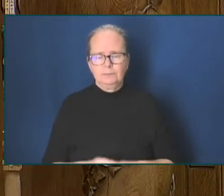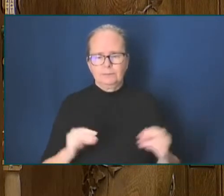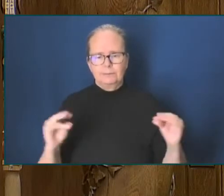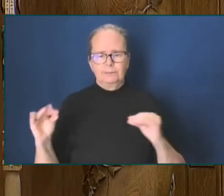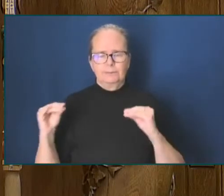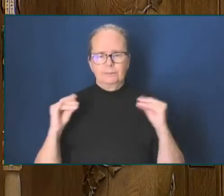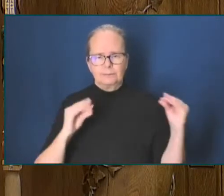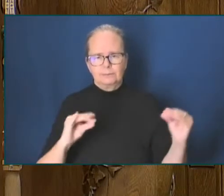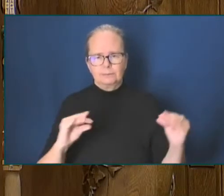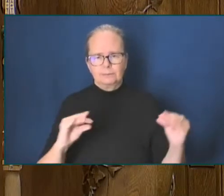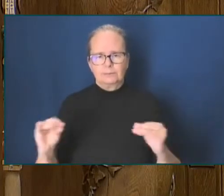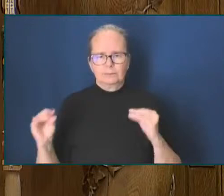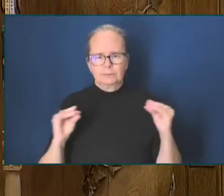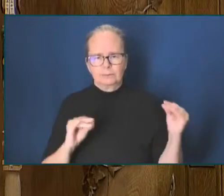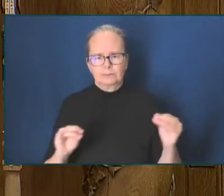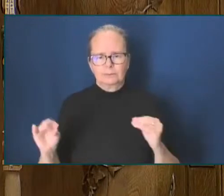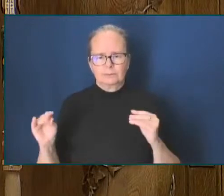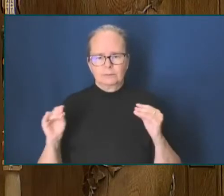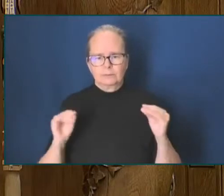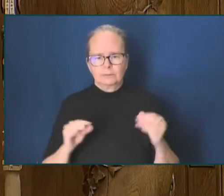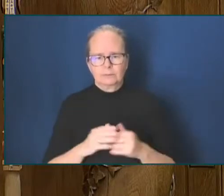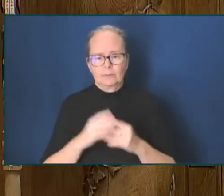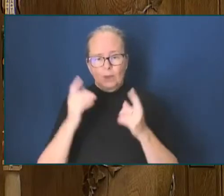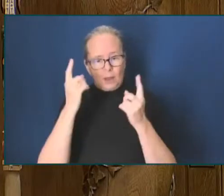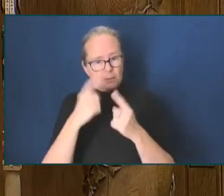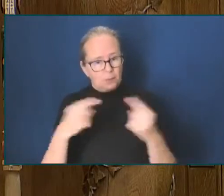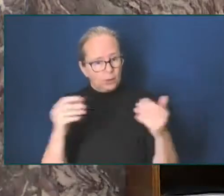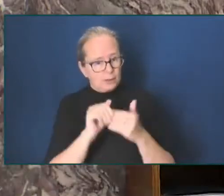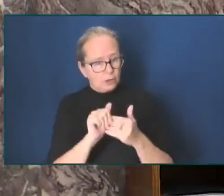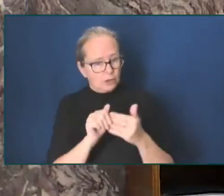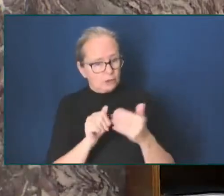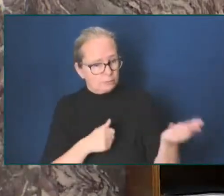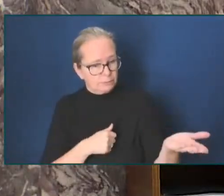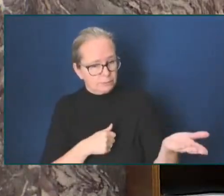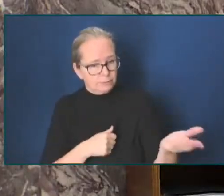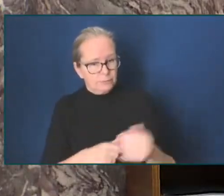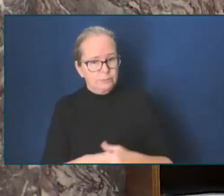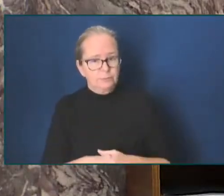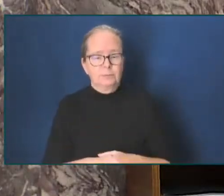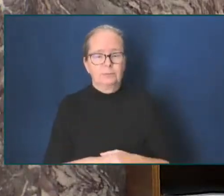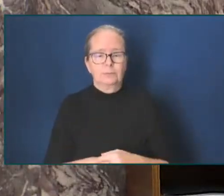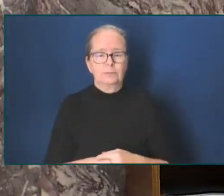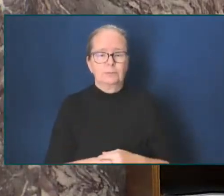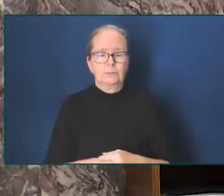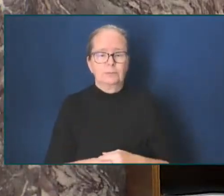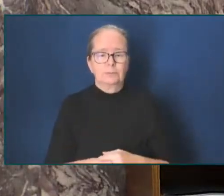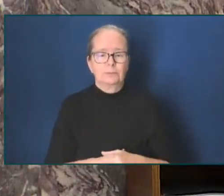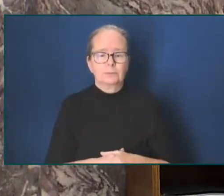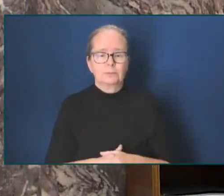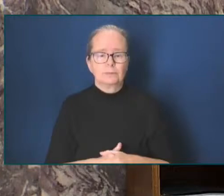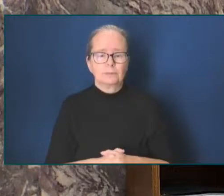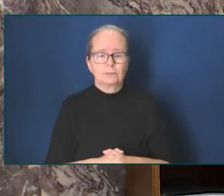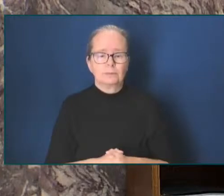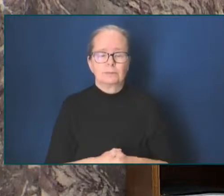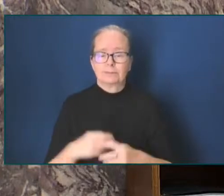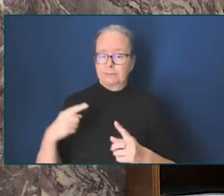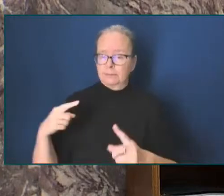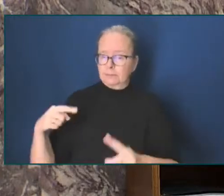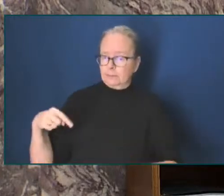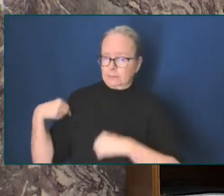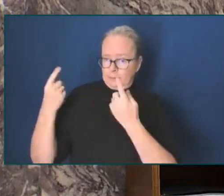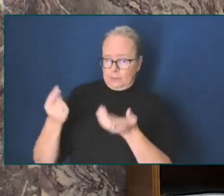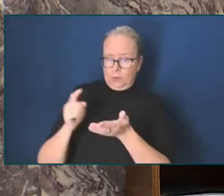Opposition House Leader. Thank you, Mr. Speaker. Well, this last week has been full of revelations about a variety of topics that